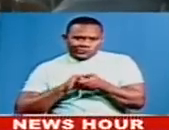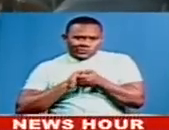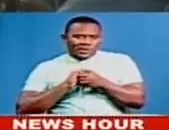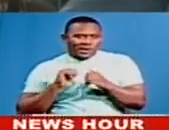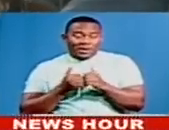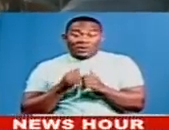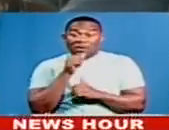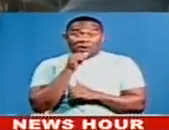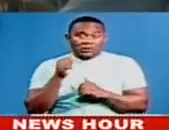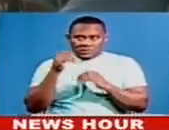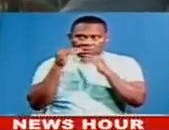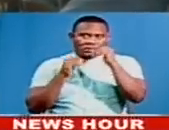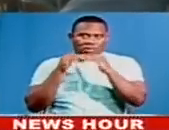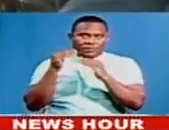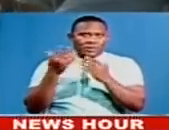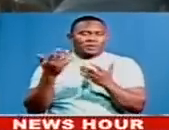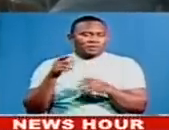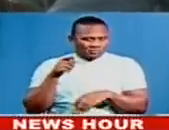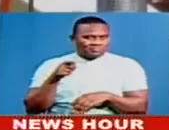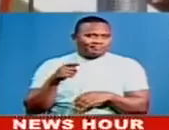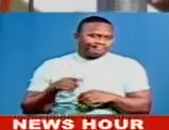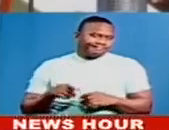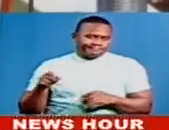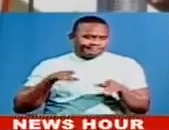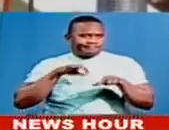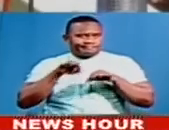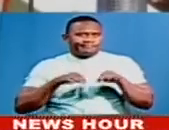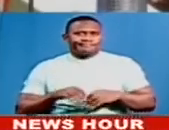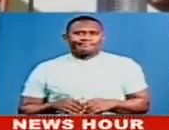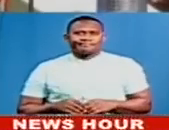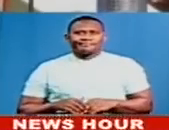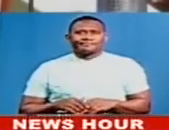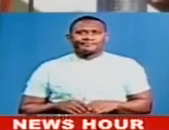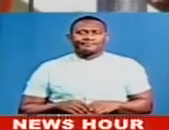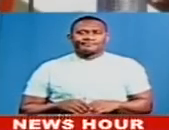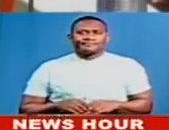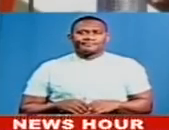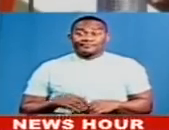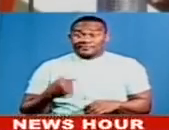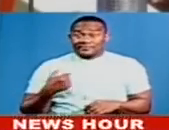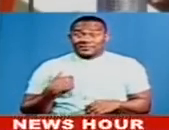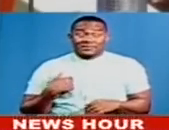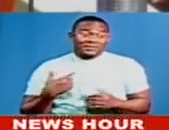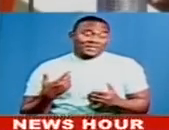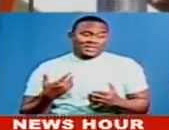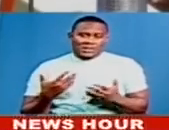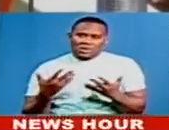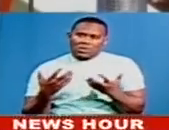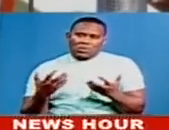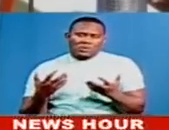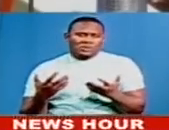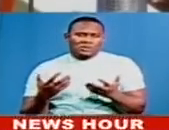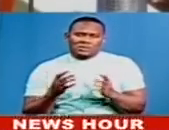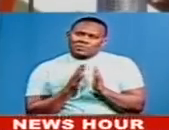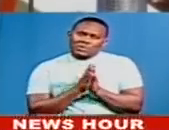construction. She gave a highlight of a meeting with her Danish counterpart. I also took the opportunity to appeal for Denmark's support